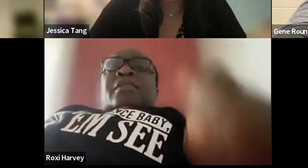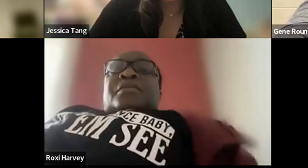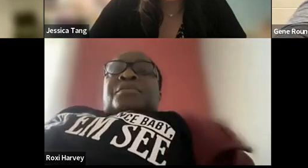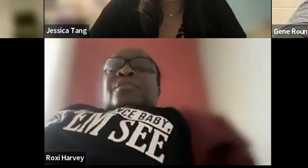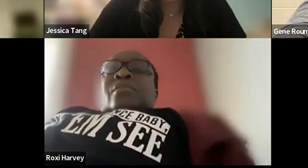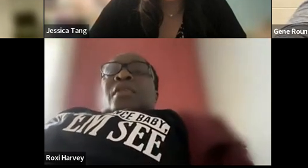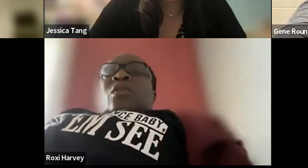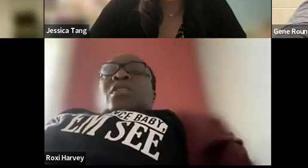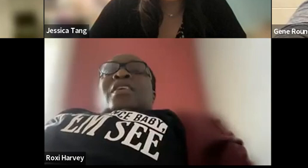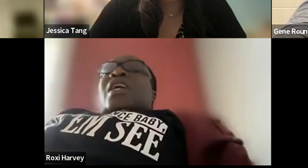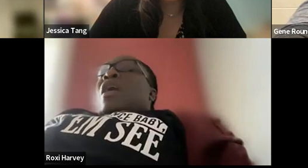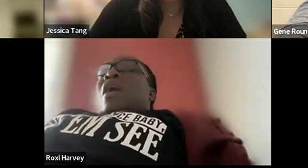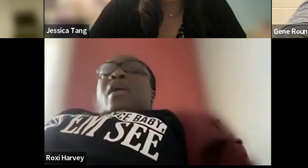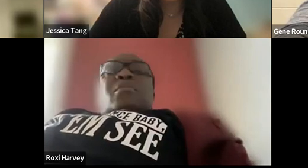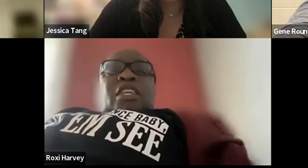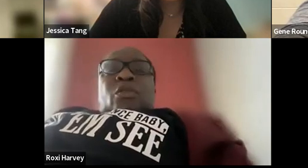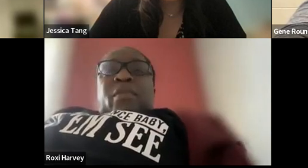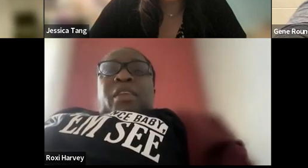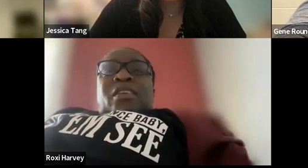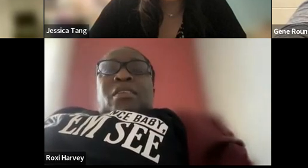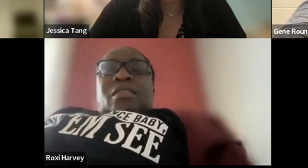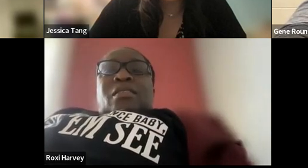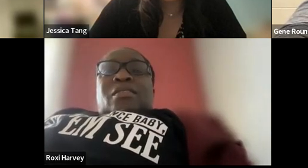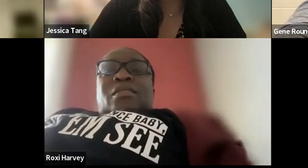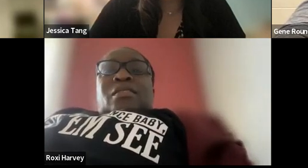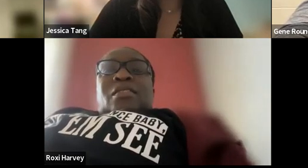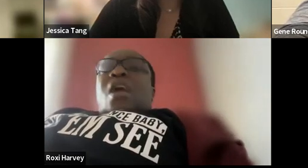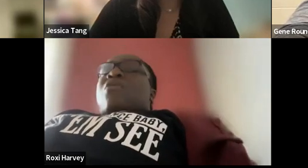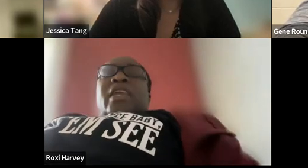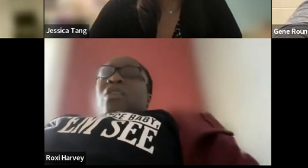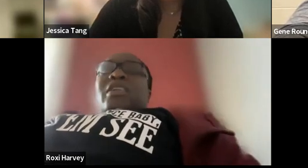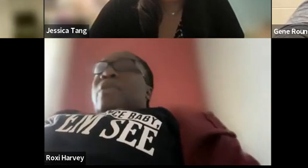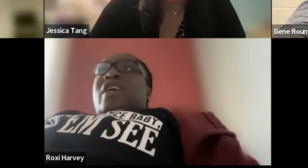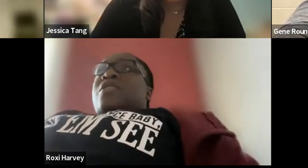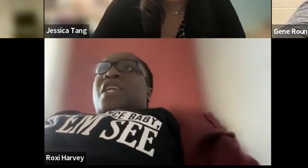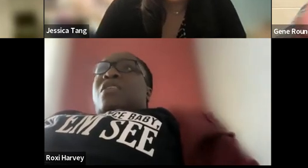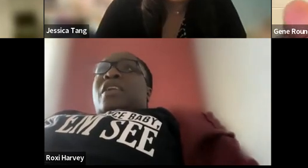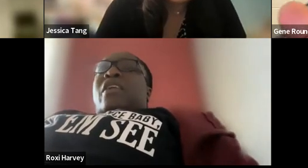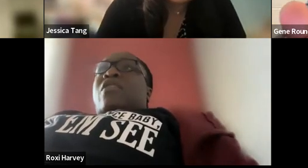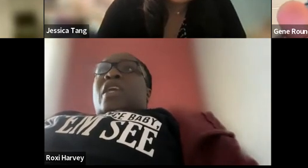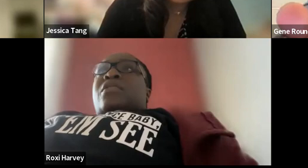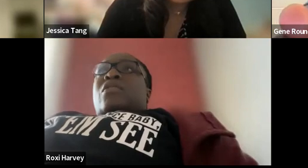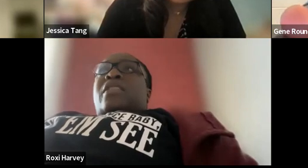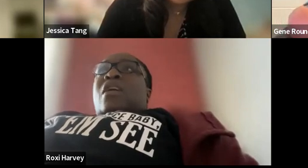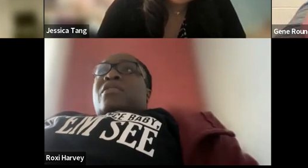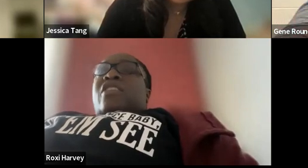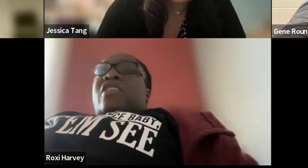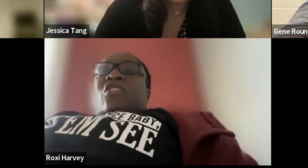Other questions? That was a good one. Can you hear me? Yeah. Oh, okay, only because I was trying to speak earlier. Okay,